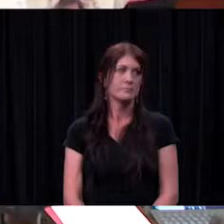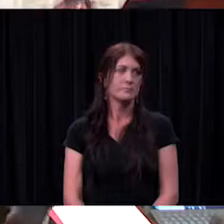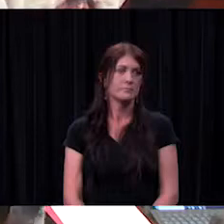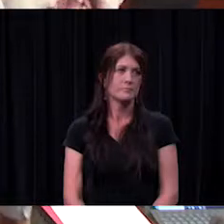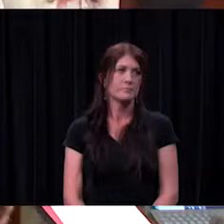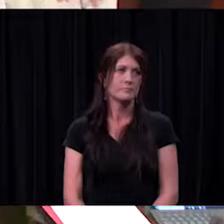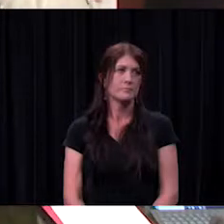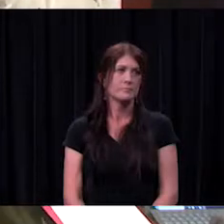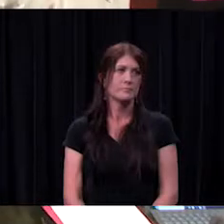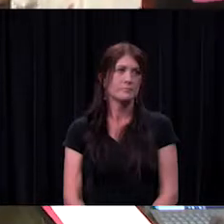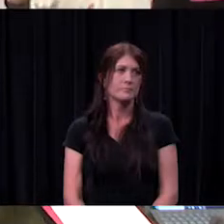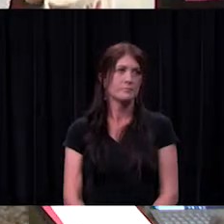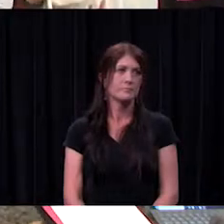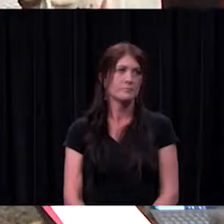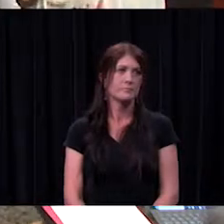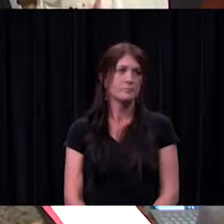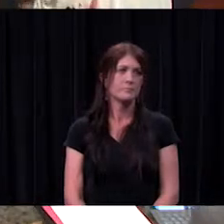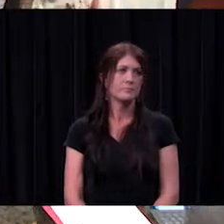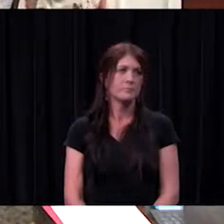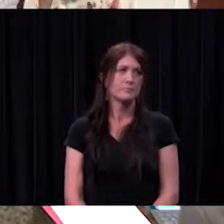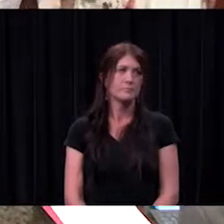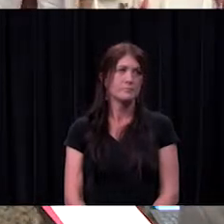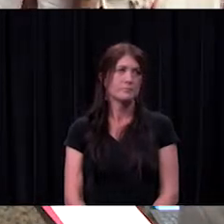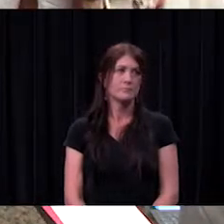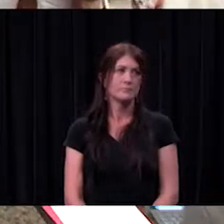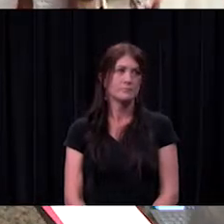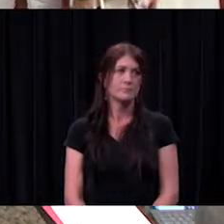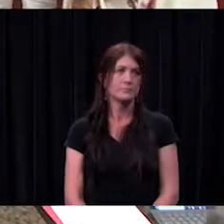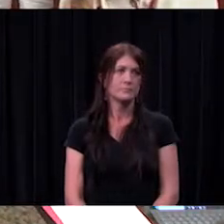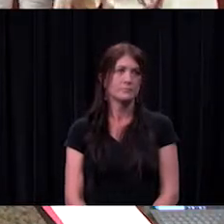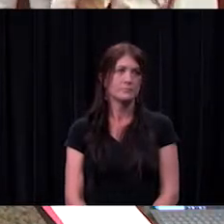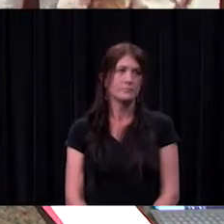Westview. Making Westview here? I'll take Westview.